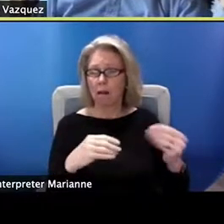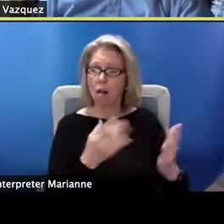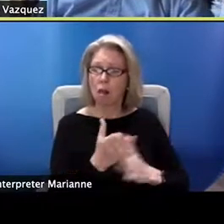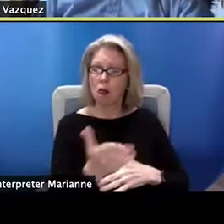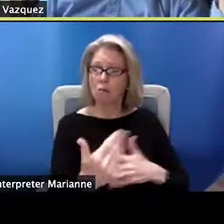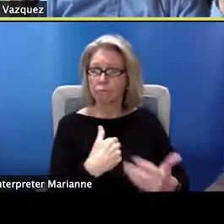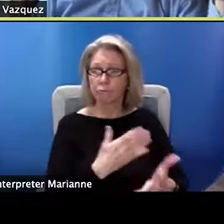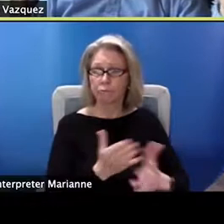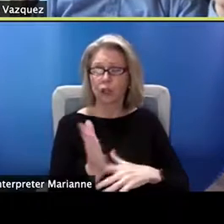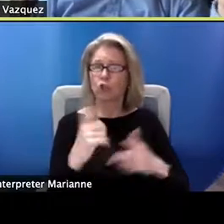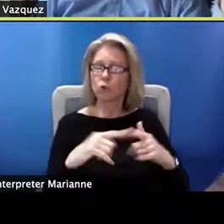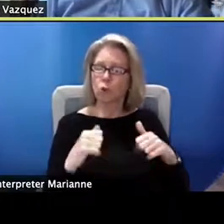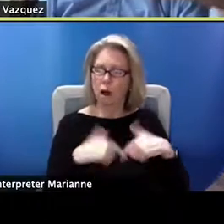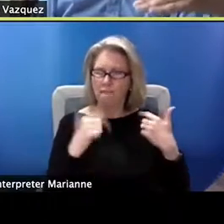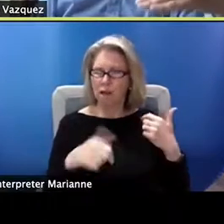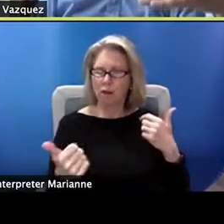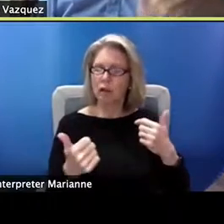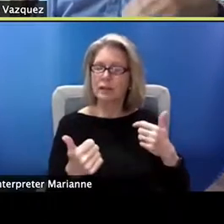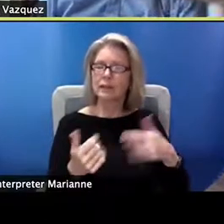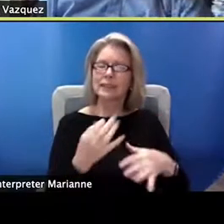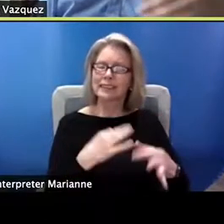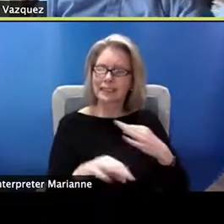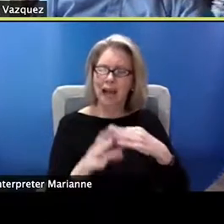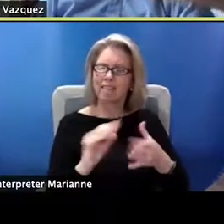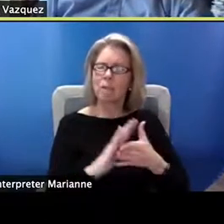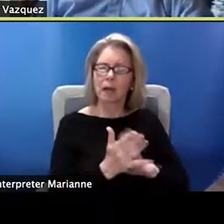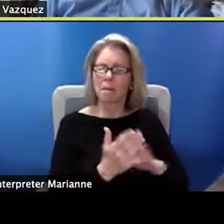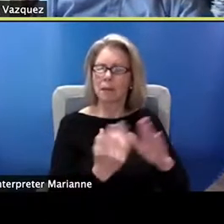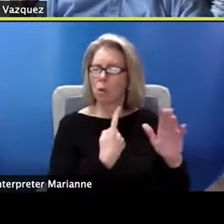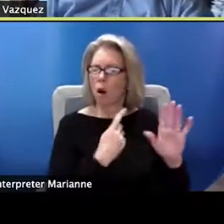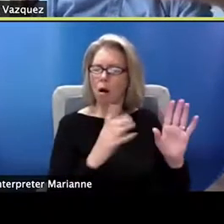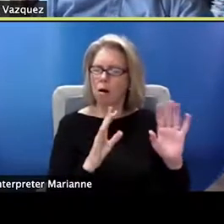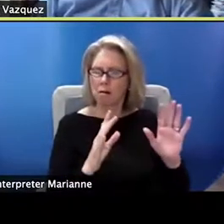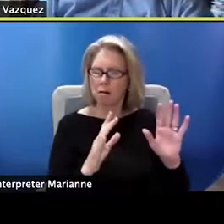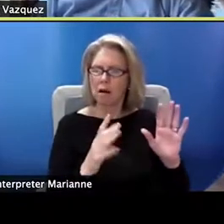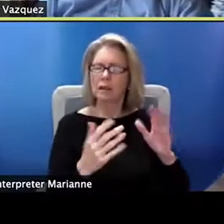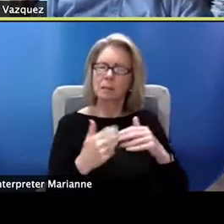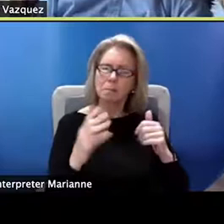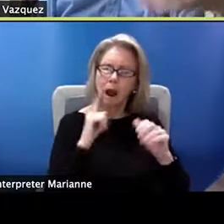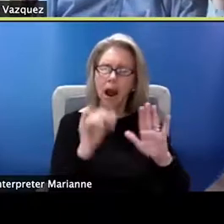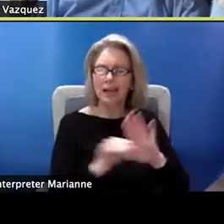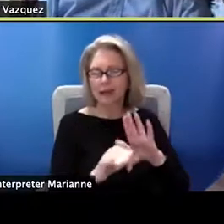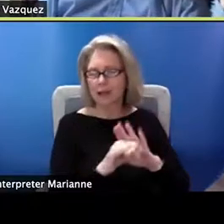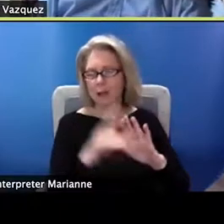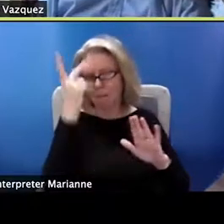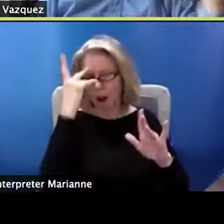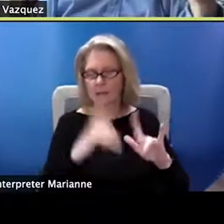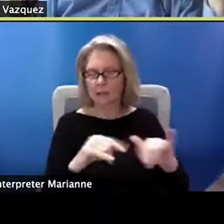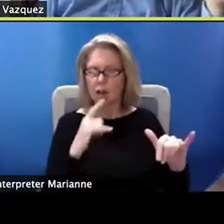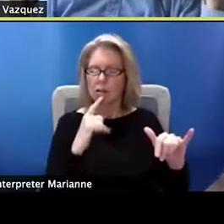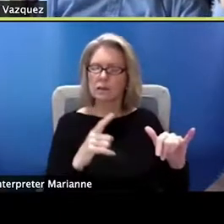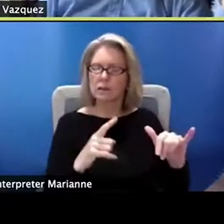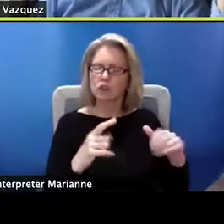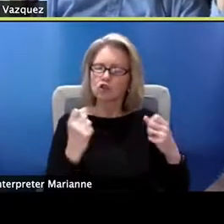of others, instead of becoming one. That is all this effort of identity politics, etc. So there is a strong critique